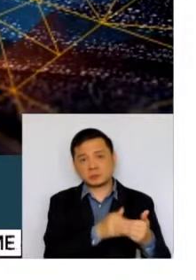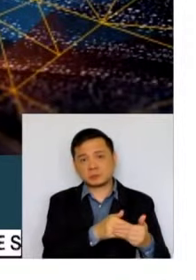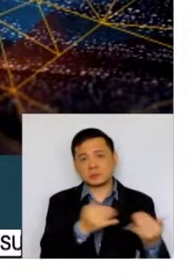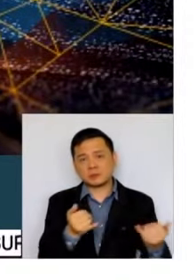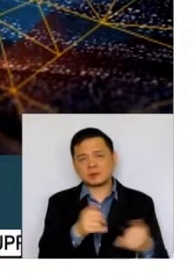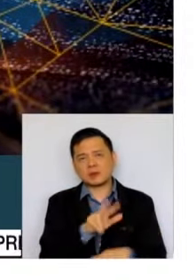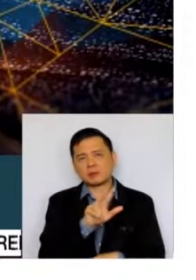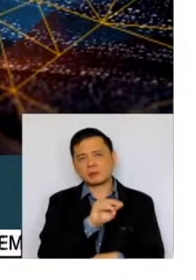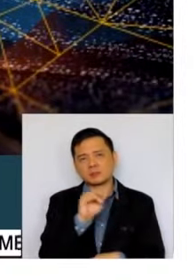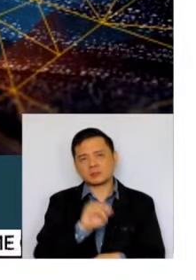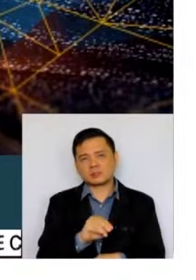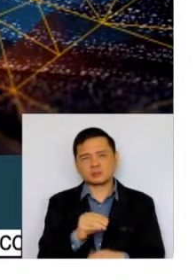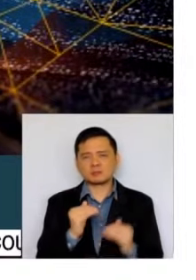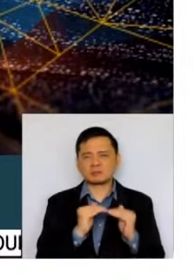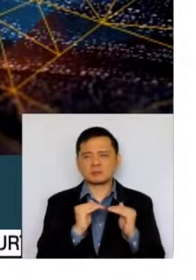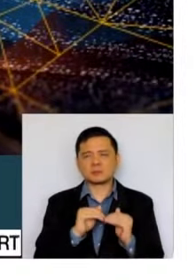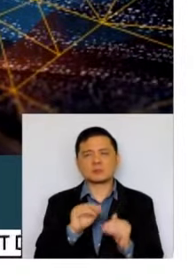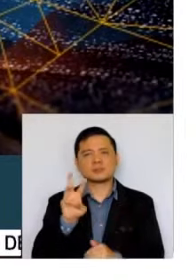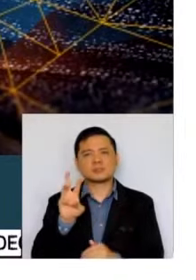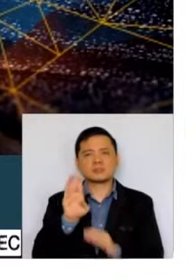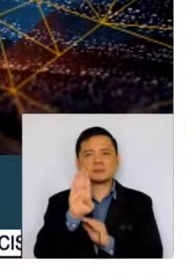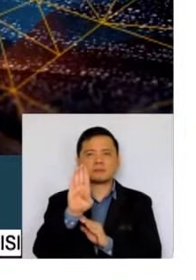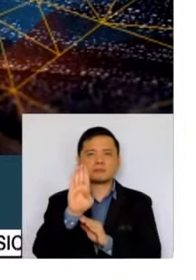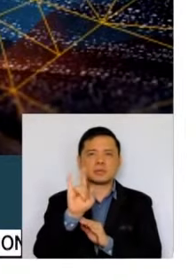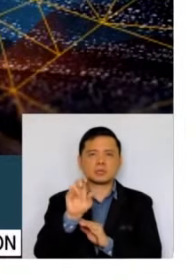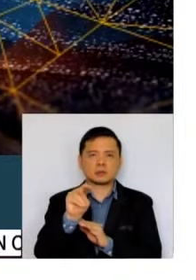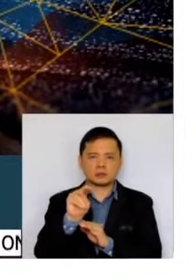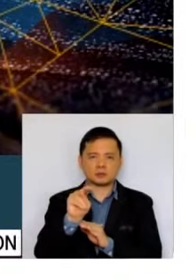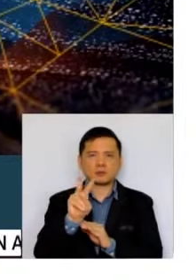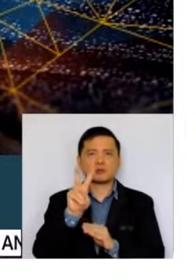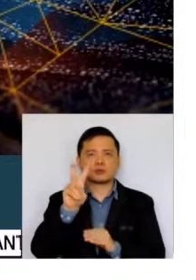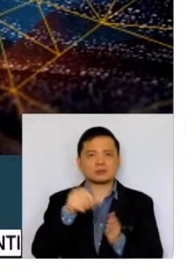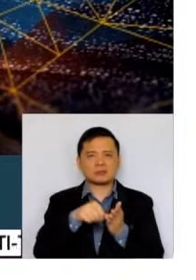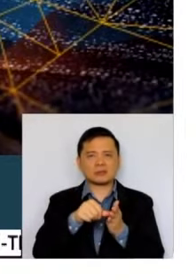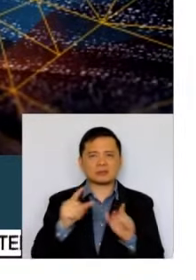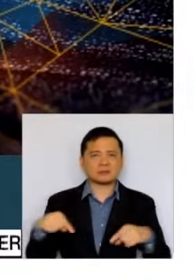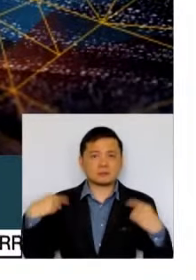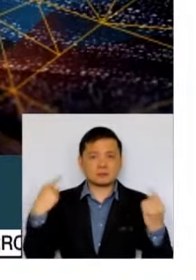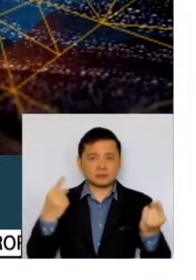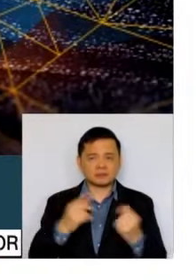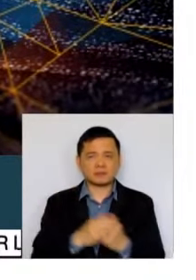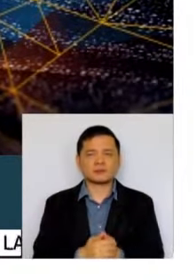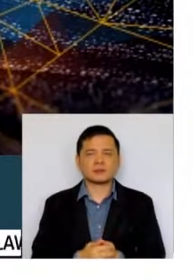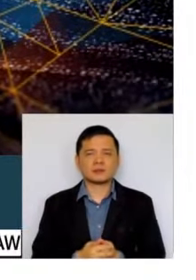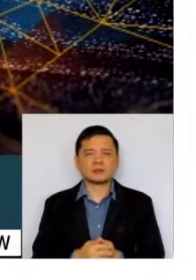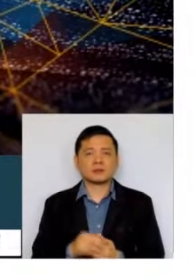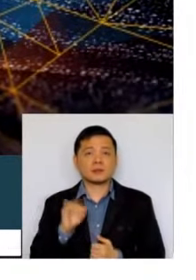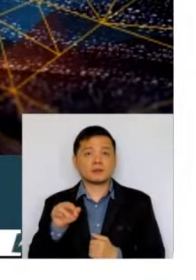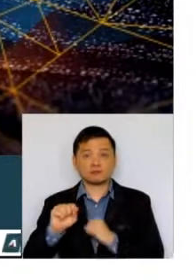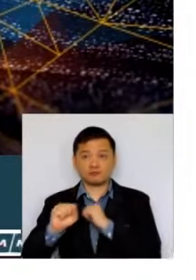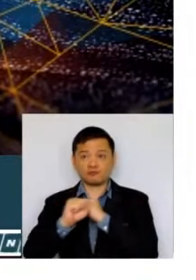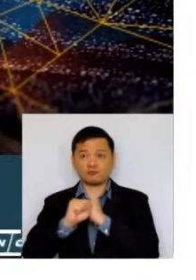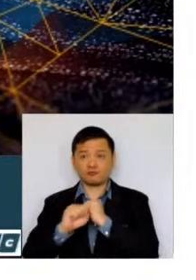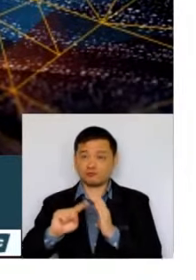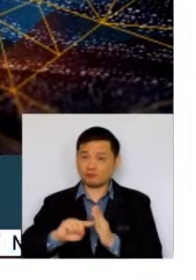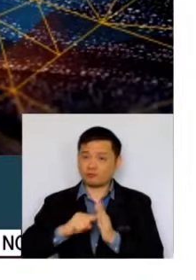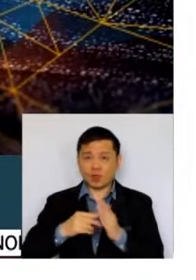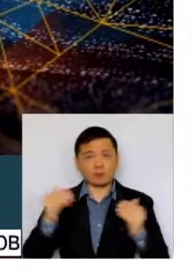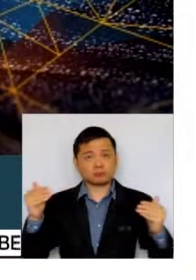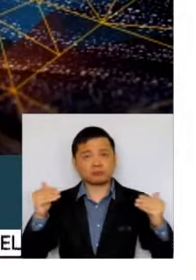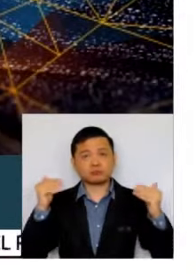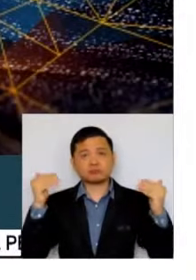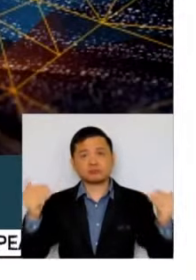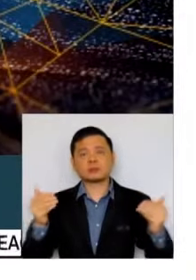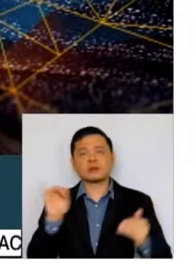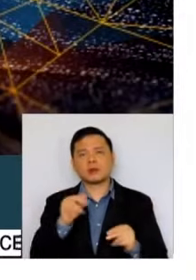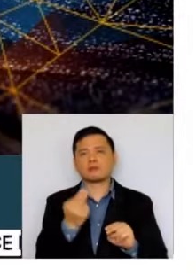around $6 billion in the past two elections. And then once the official campaign period starts, we expect the share to grow